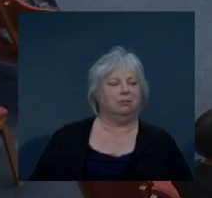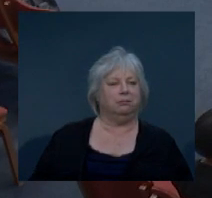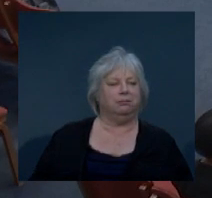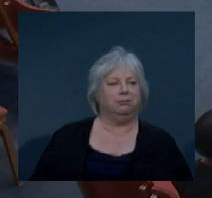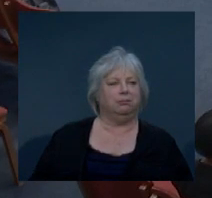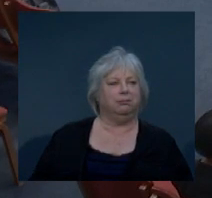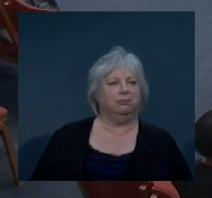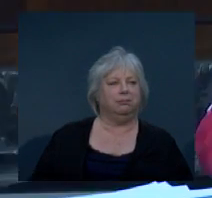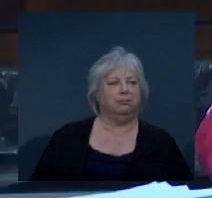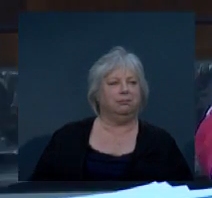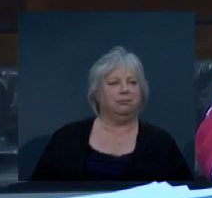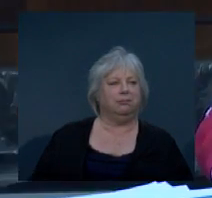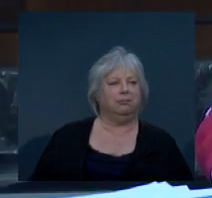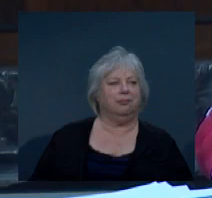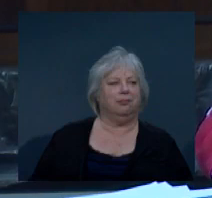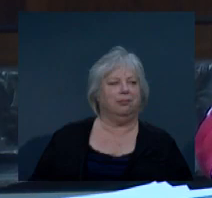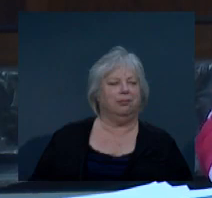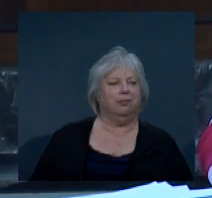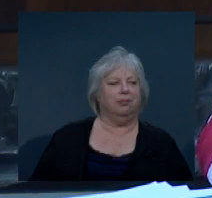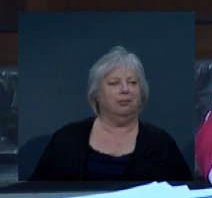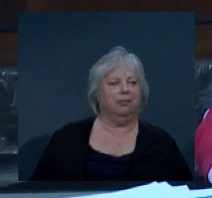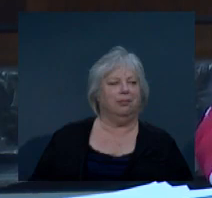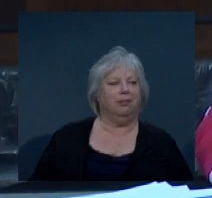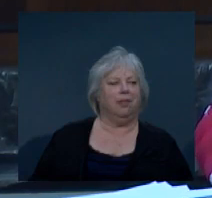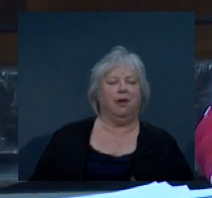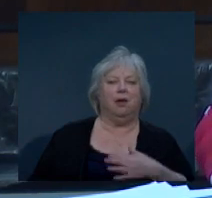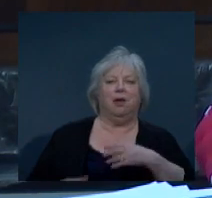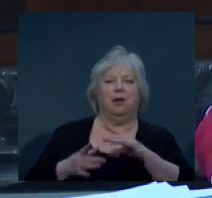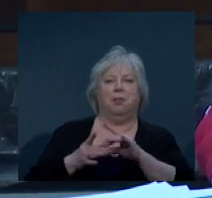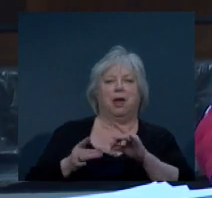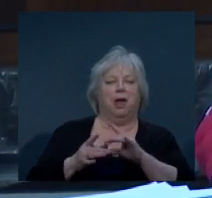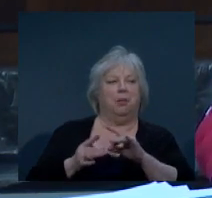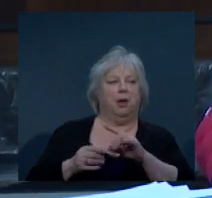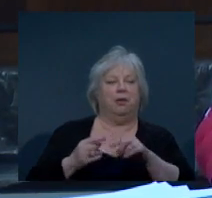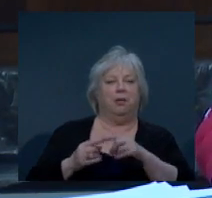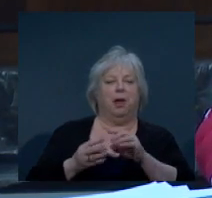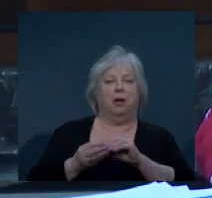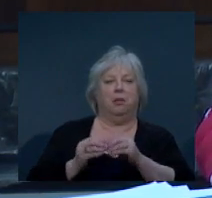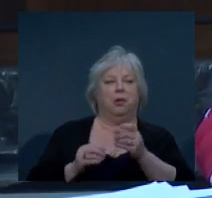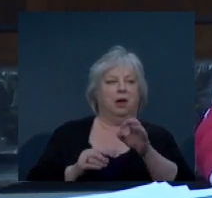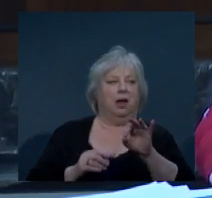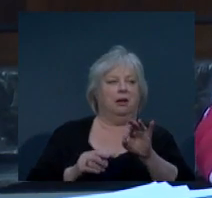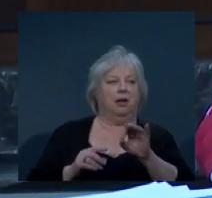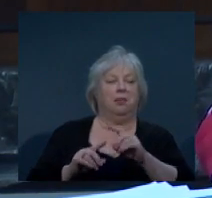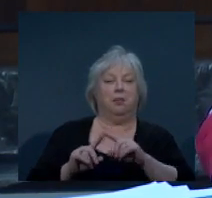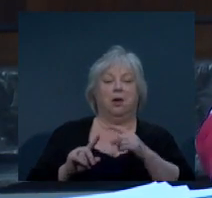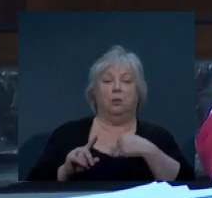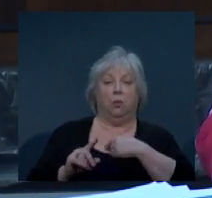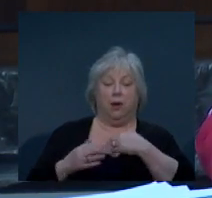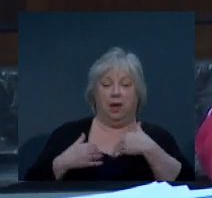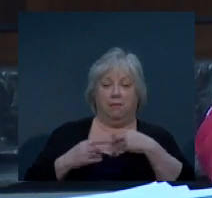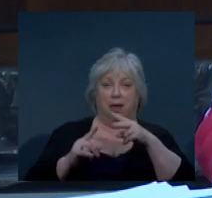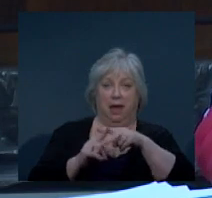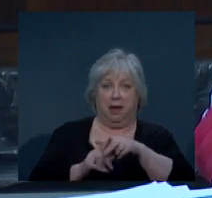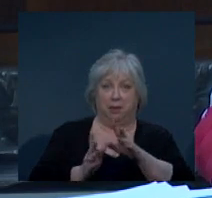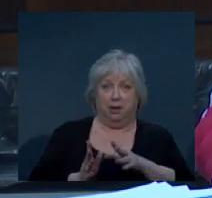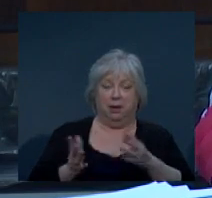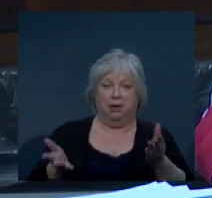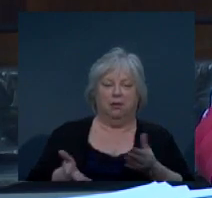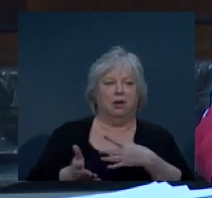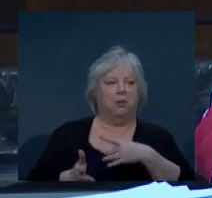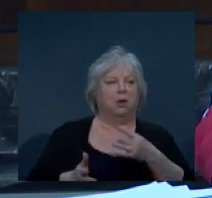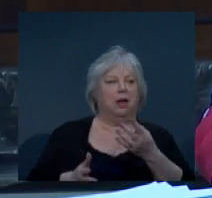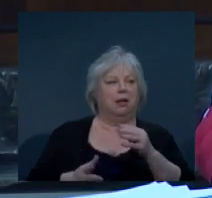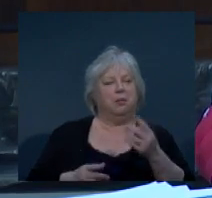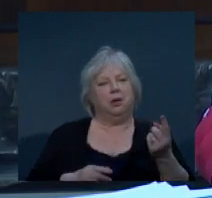Wyrick. Okay, my comments are about item 19, but we have the applicant here, and I would like for